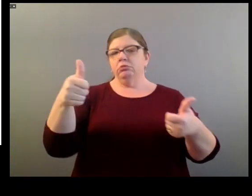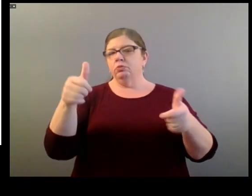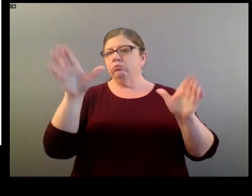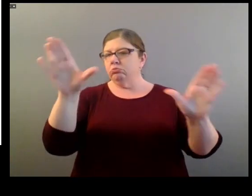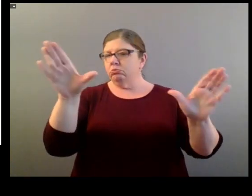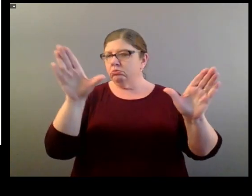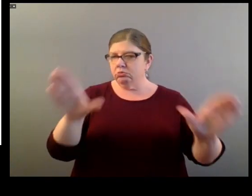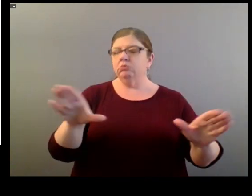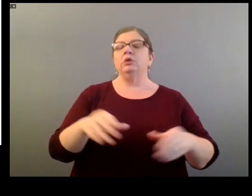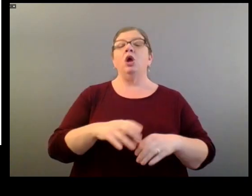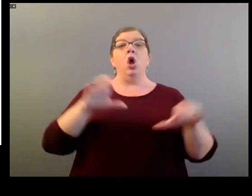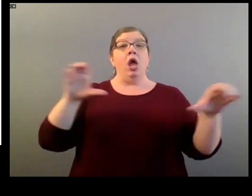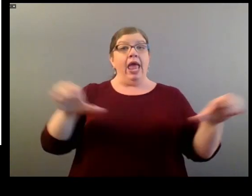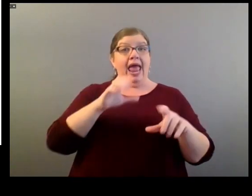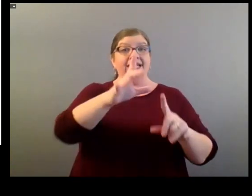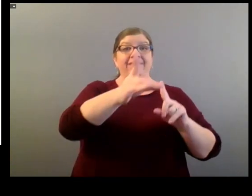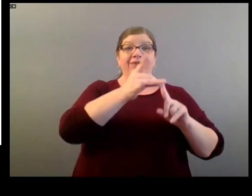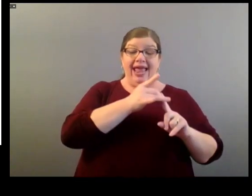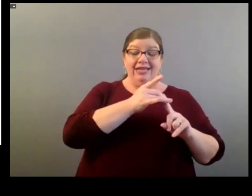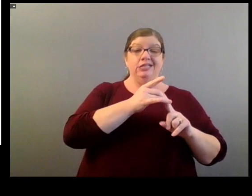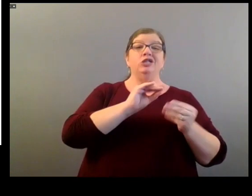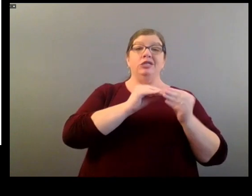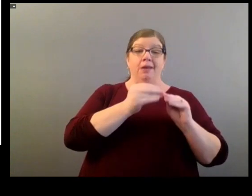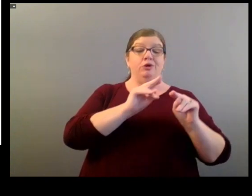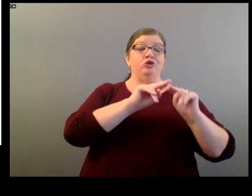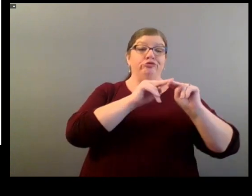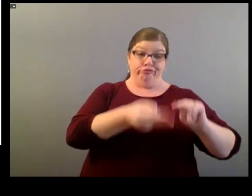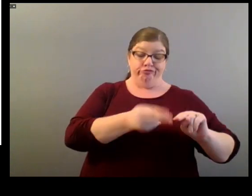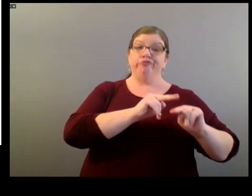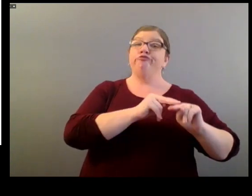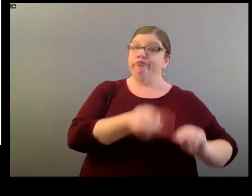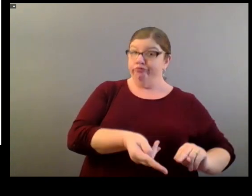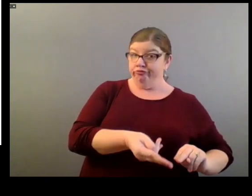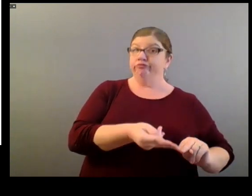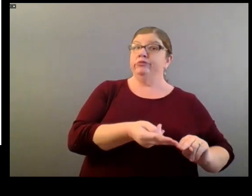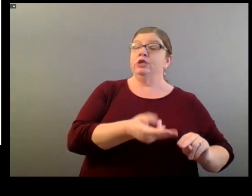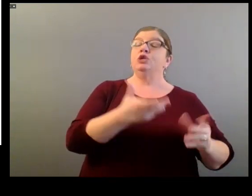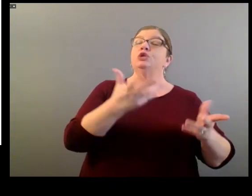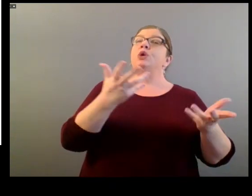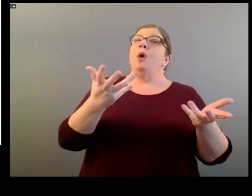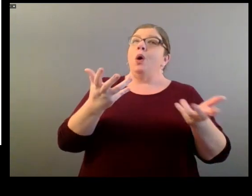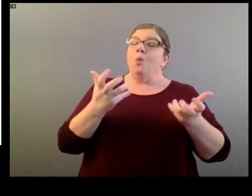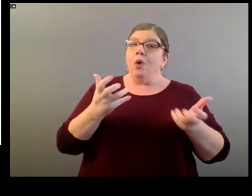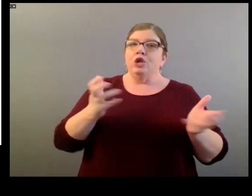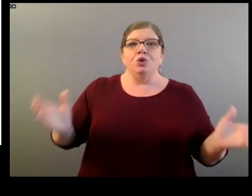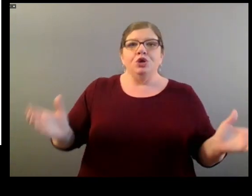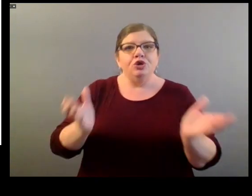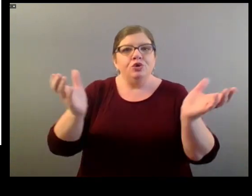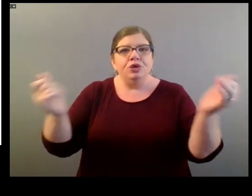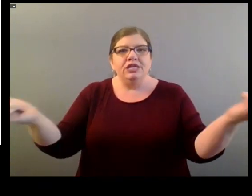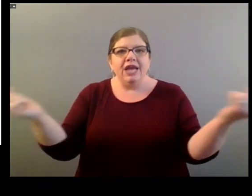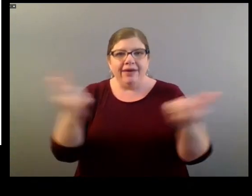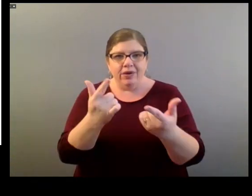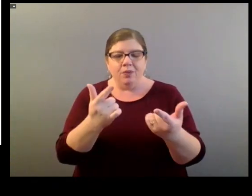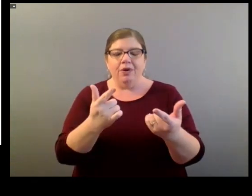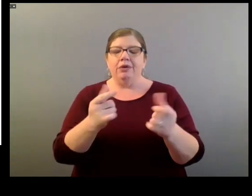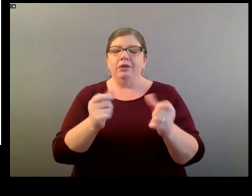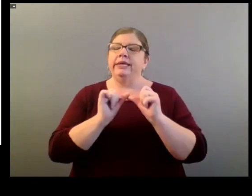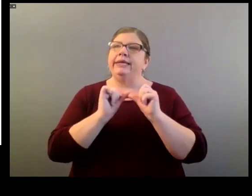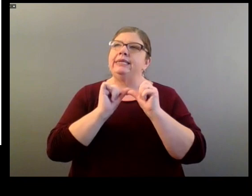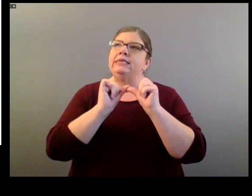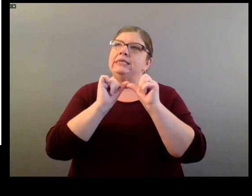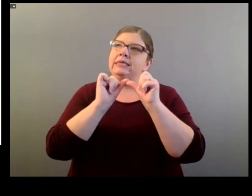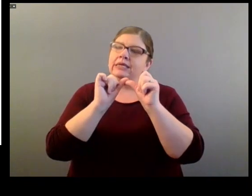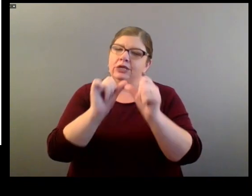active cases are trending downward. And so I want to encourage everyone to continue to